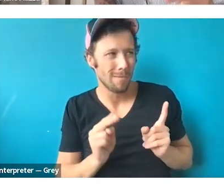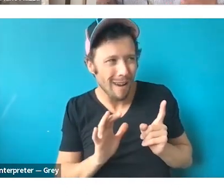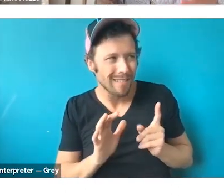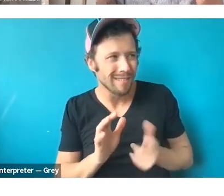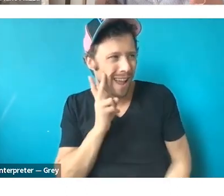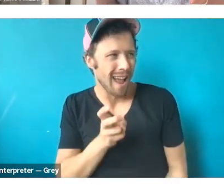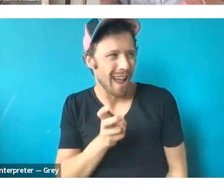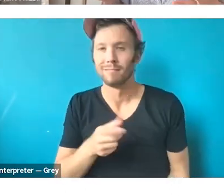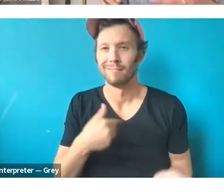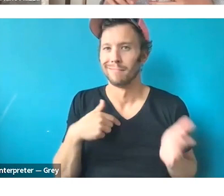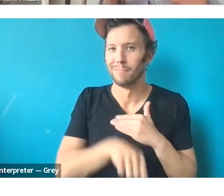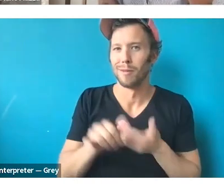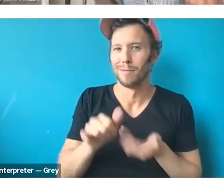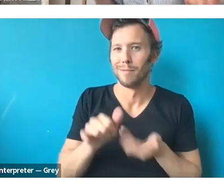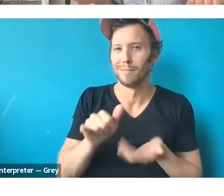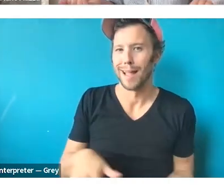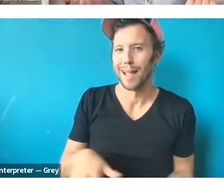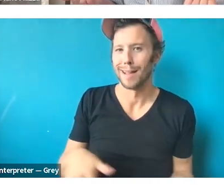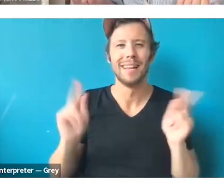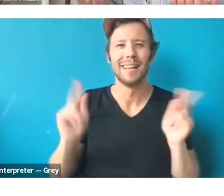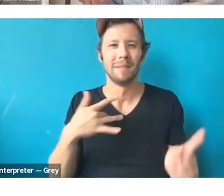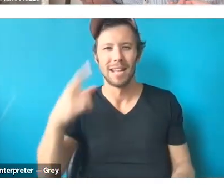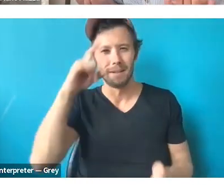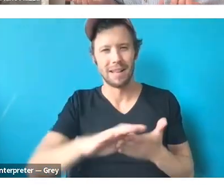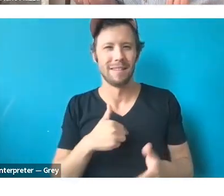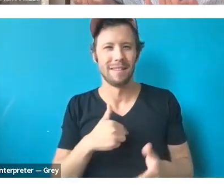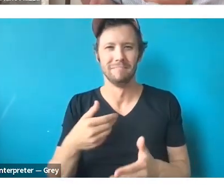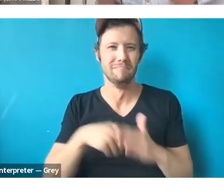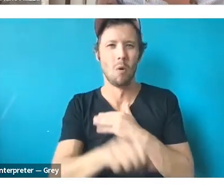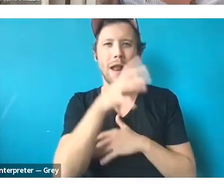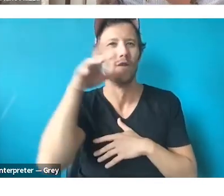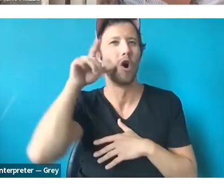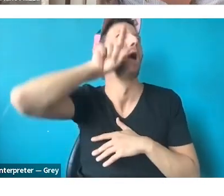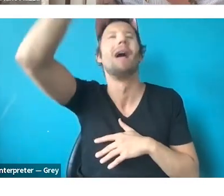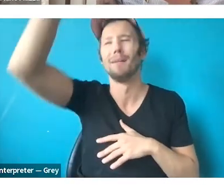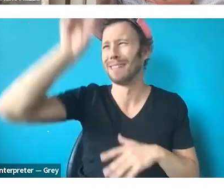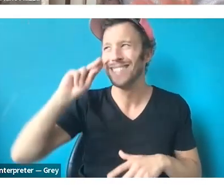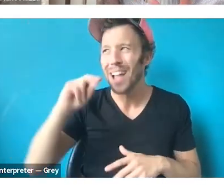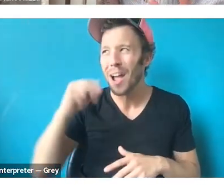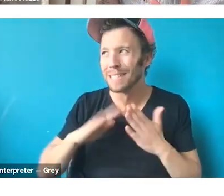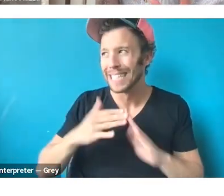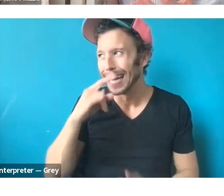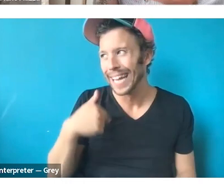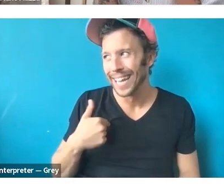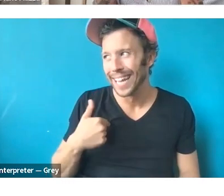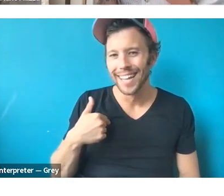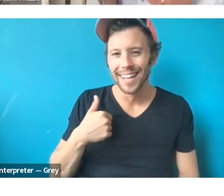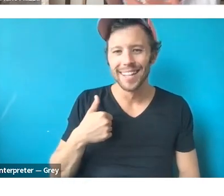you're born under like a grassy knoll somewhere, and I'm like, no, I'm a city kid. Like no. And I think that that's